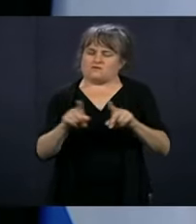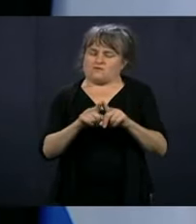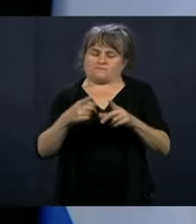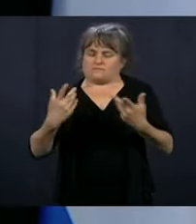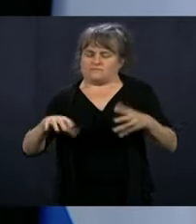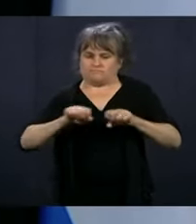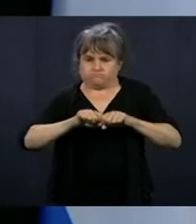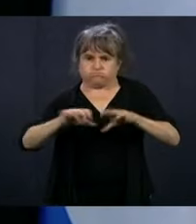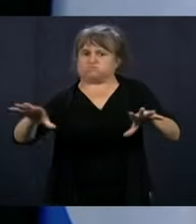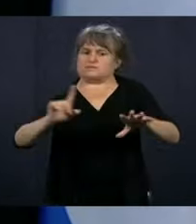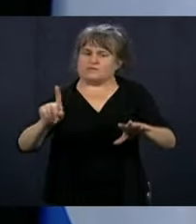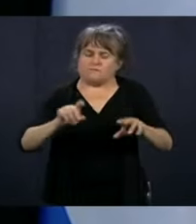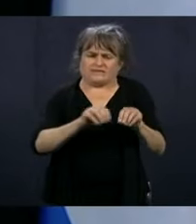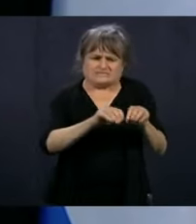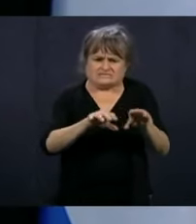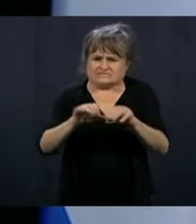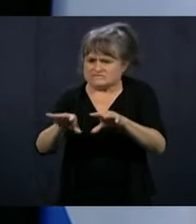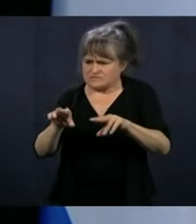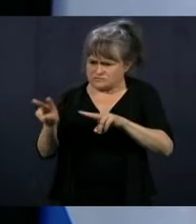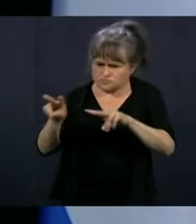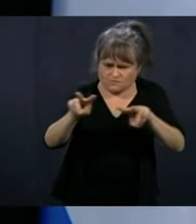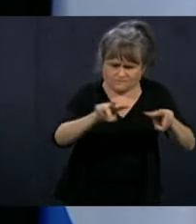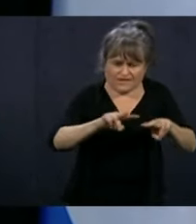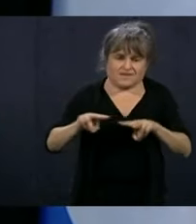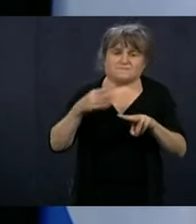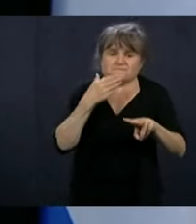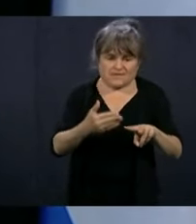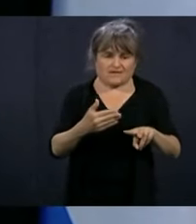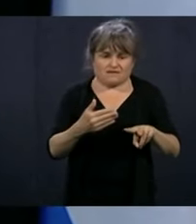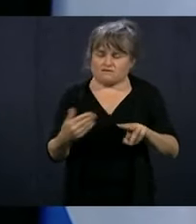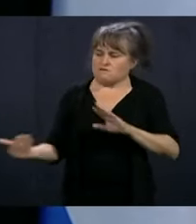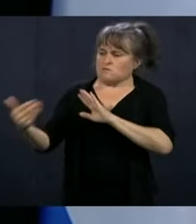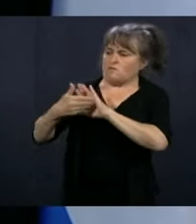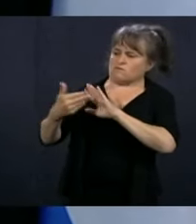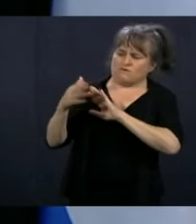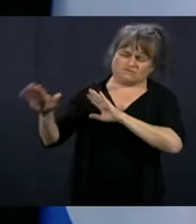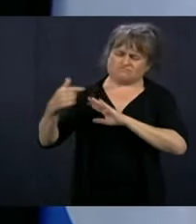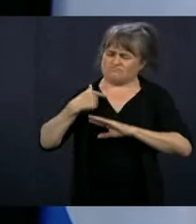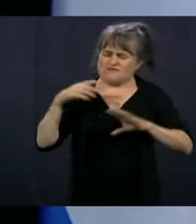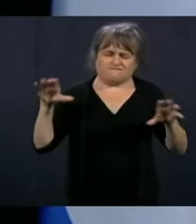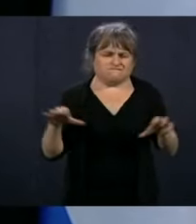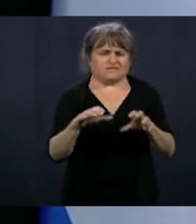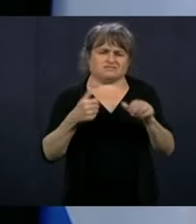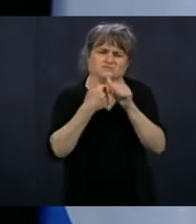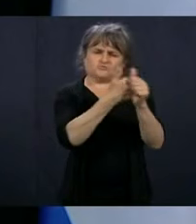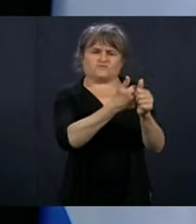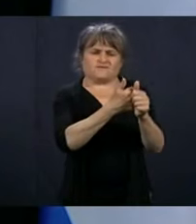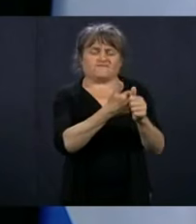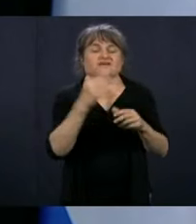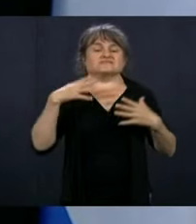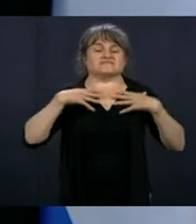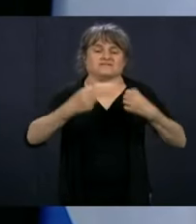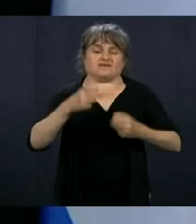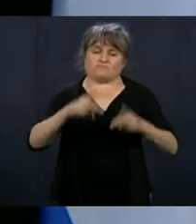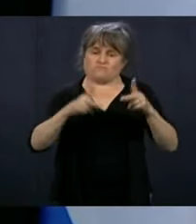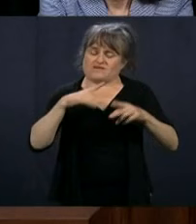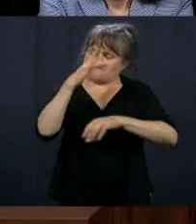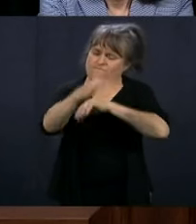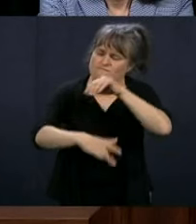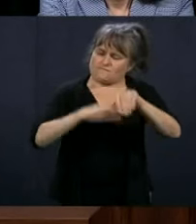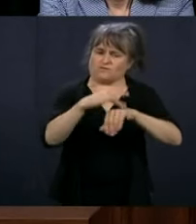at the same rhythm, but we have to keep a very close eye on things. I think that we acted as the public health authorities the world